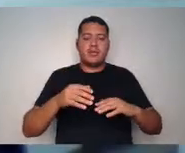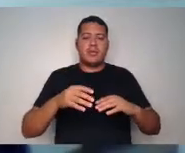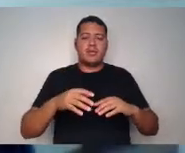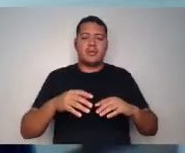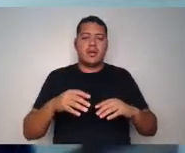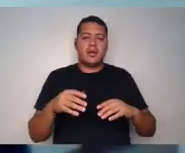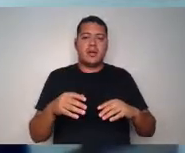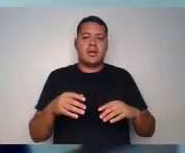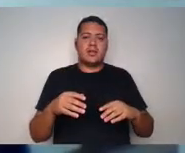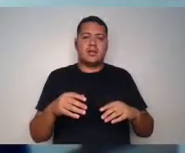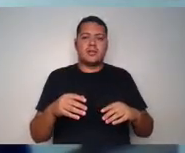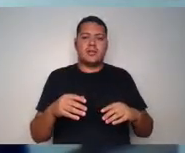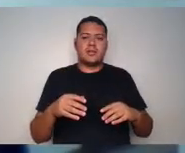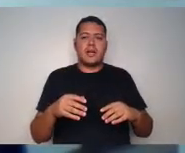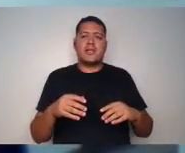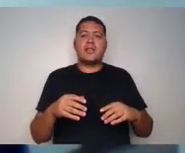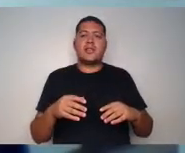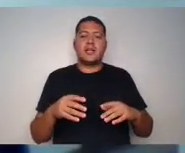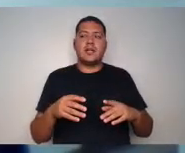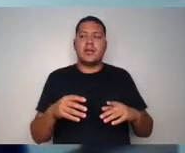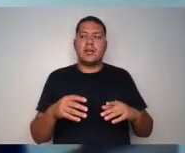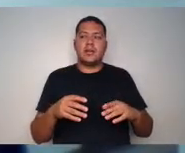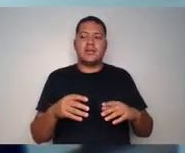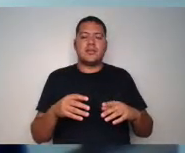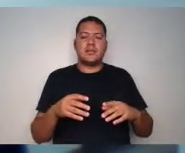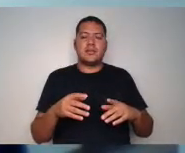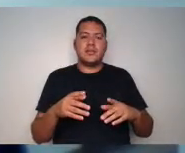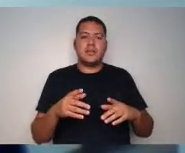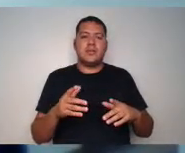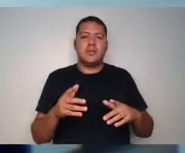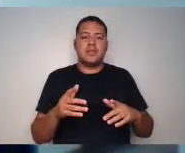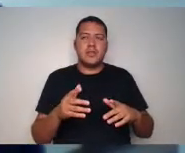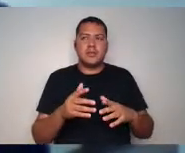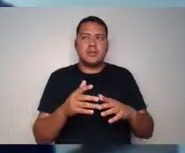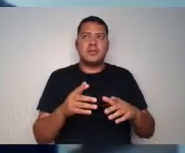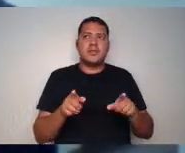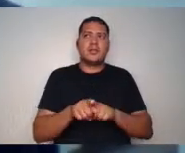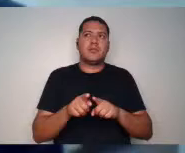Machado Cavalcante. And I'm sure that